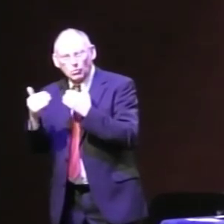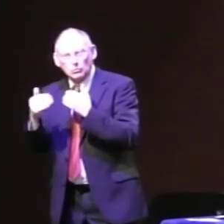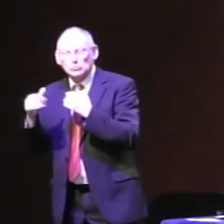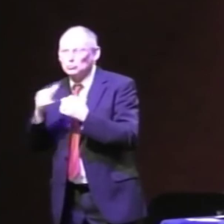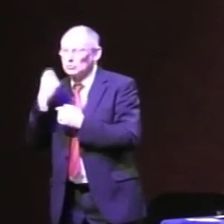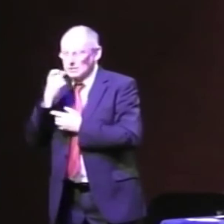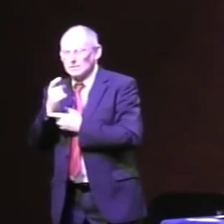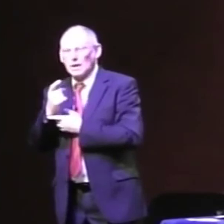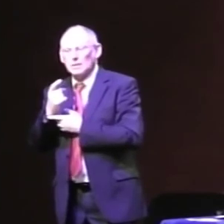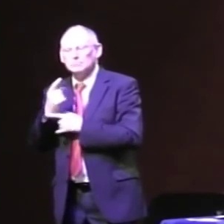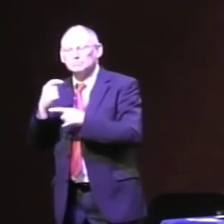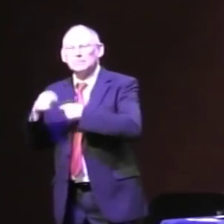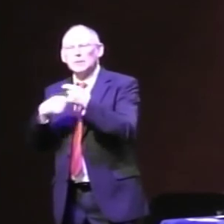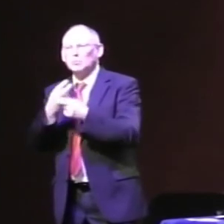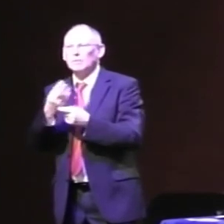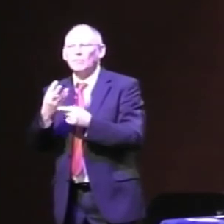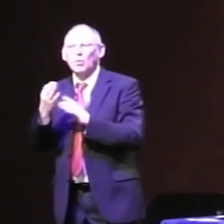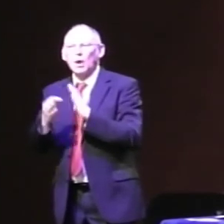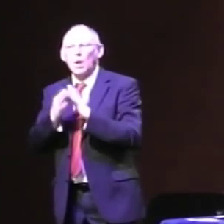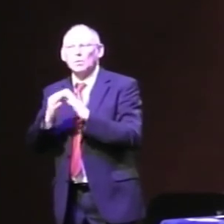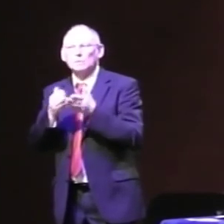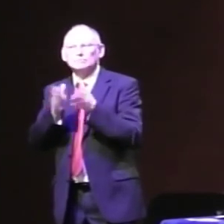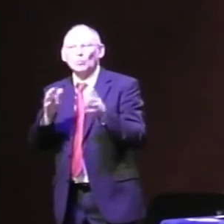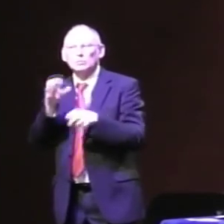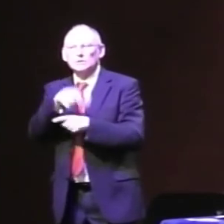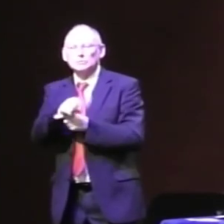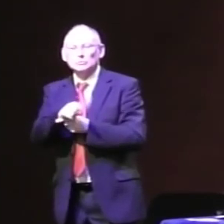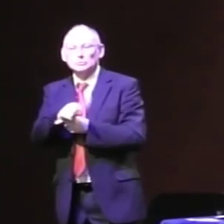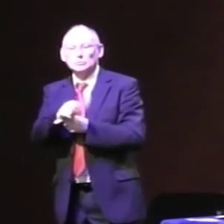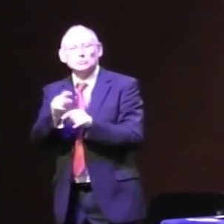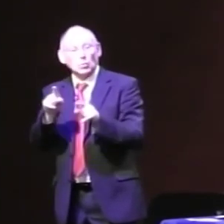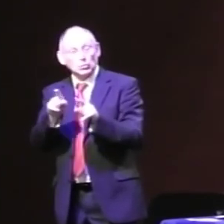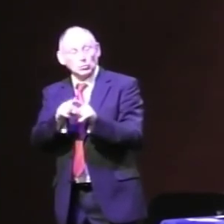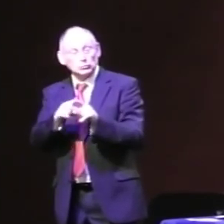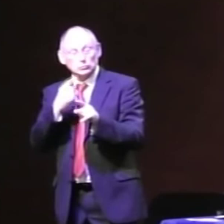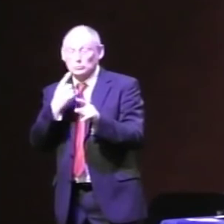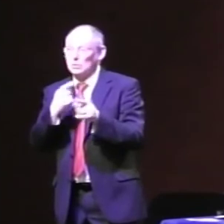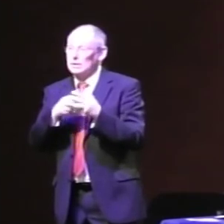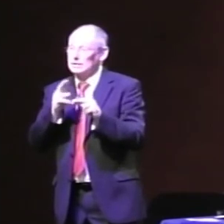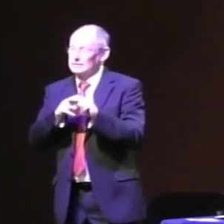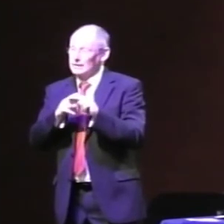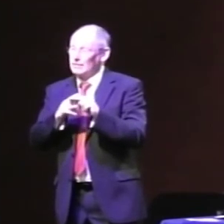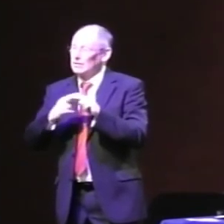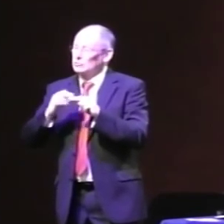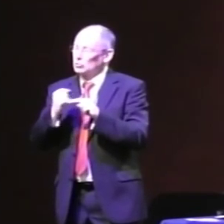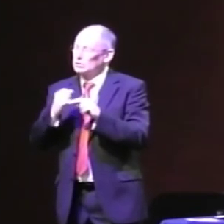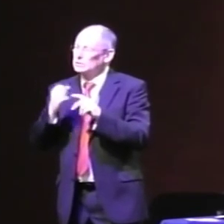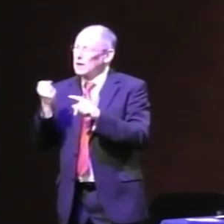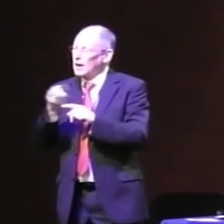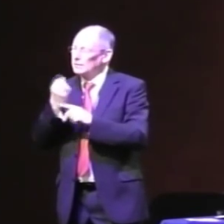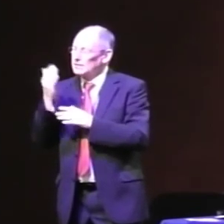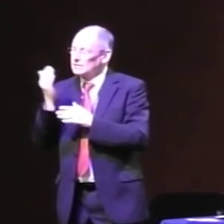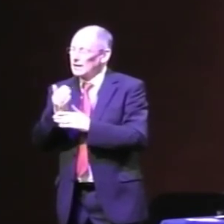considered becoming a 24-hour station. It has also come to light that the staff within the Scottish Ambulance Service have